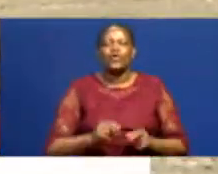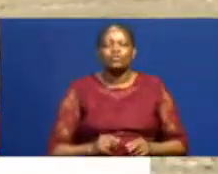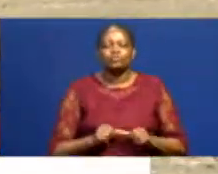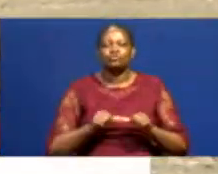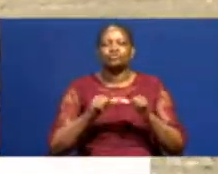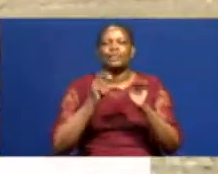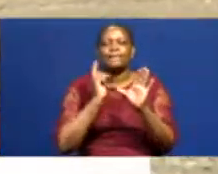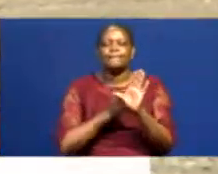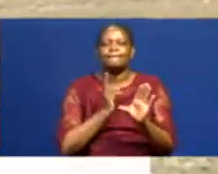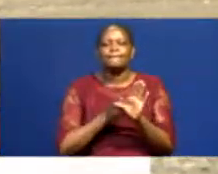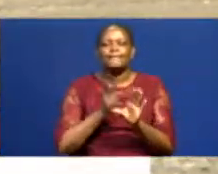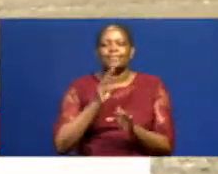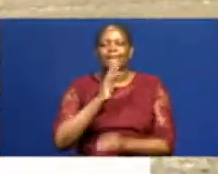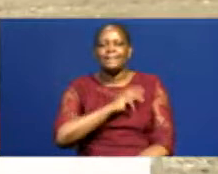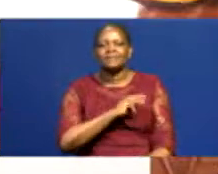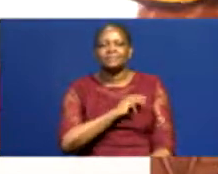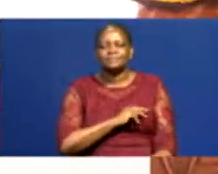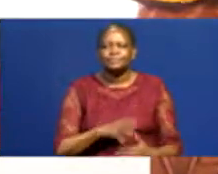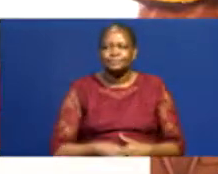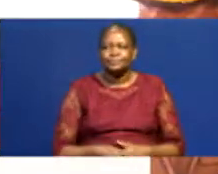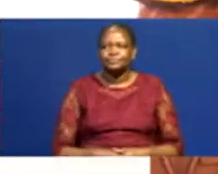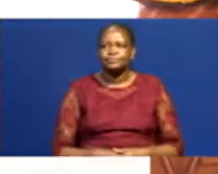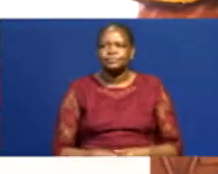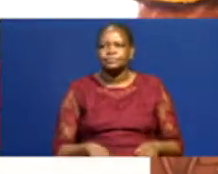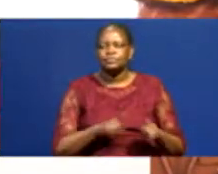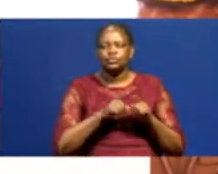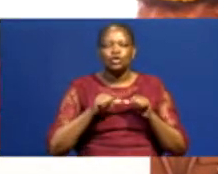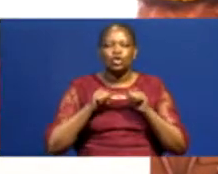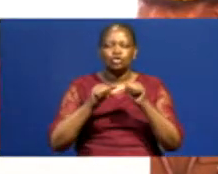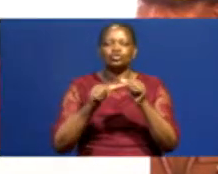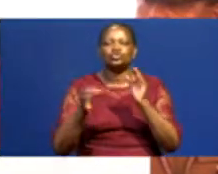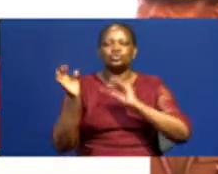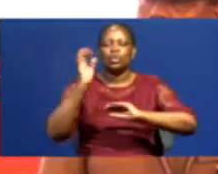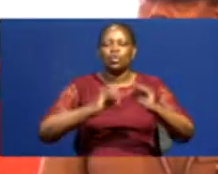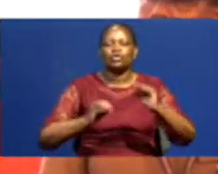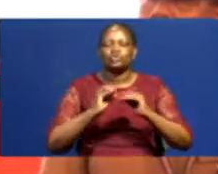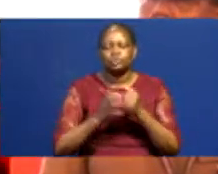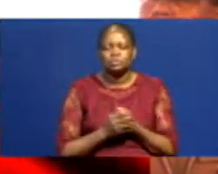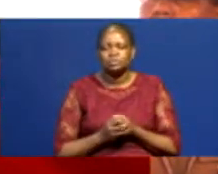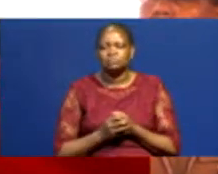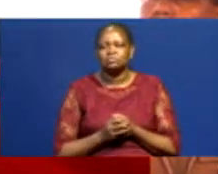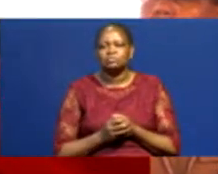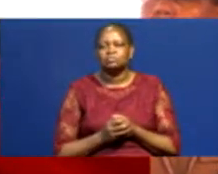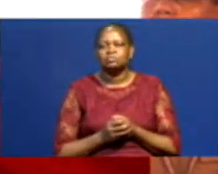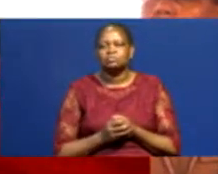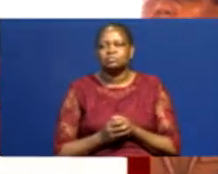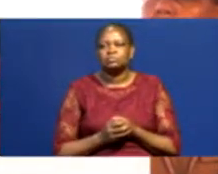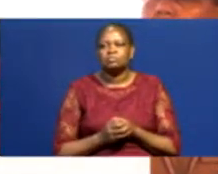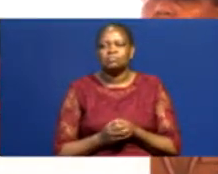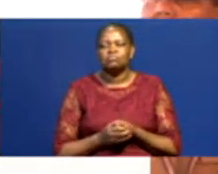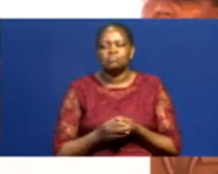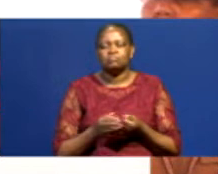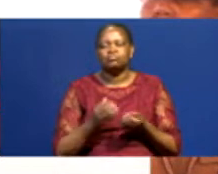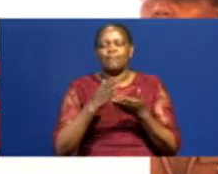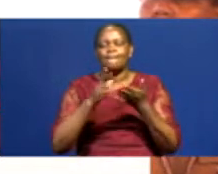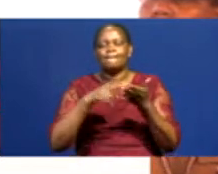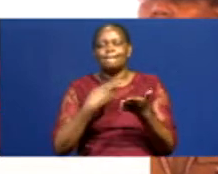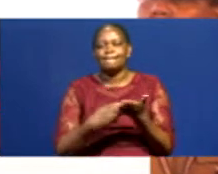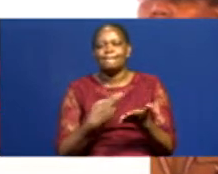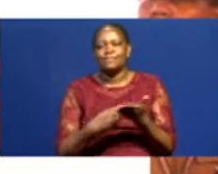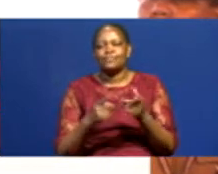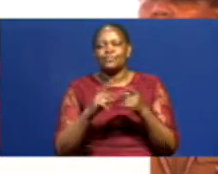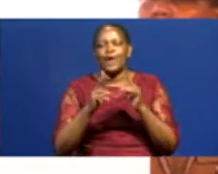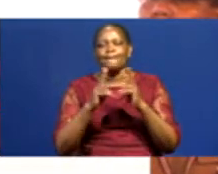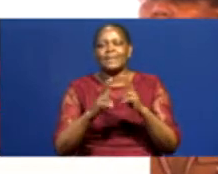in such missions. As we continue to contribute troops and resources to